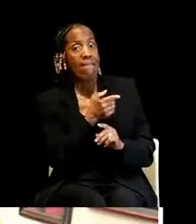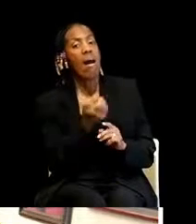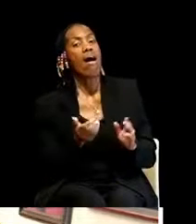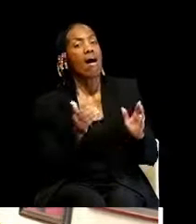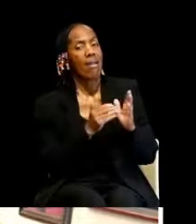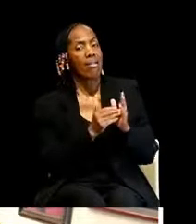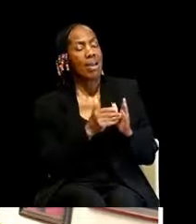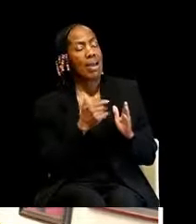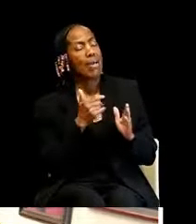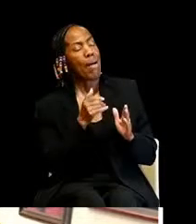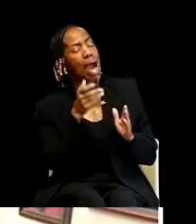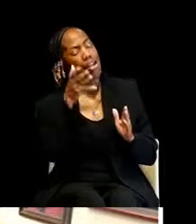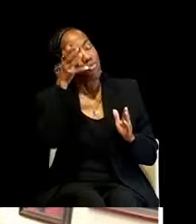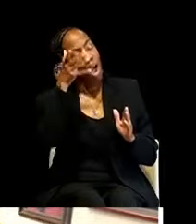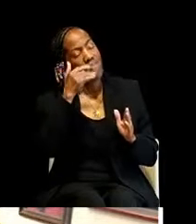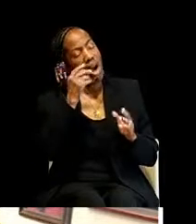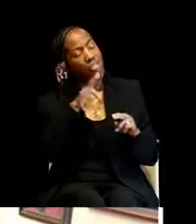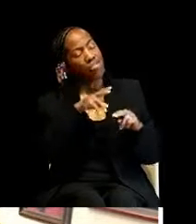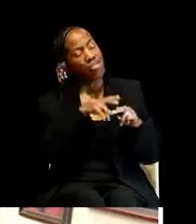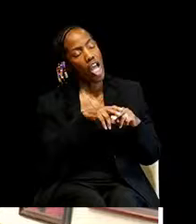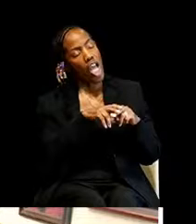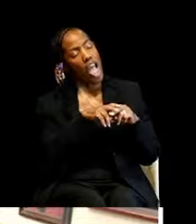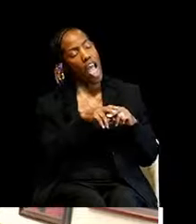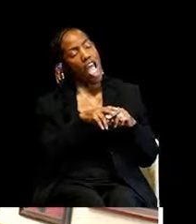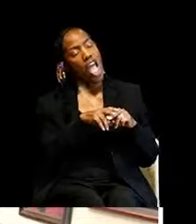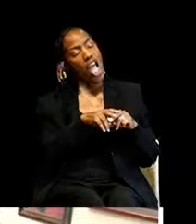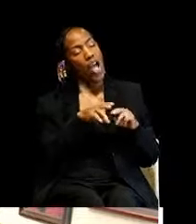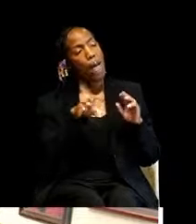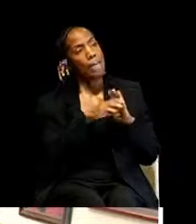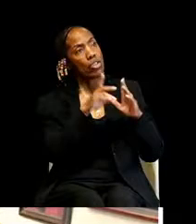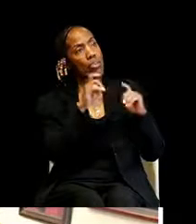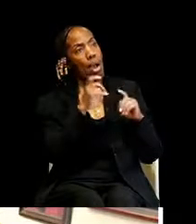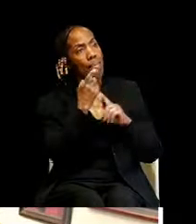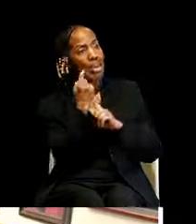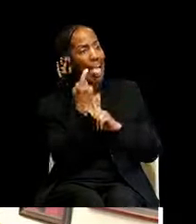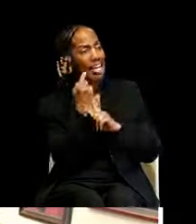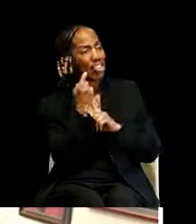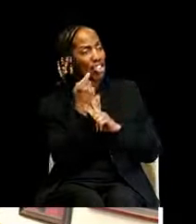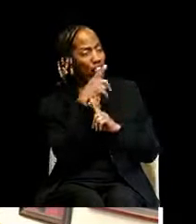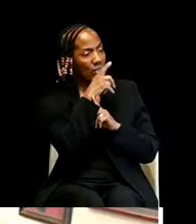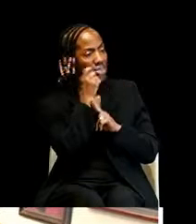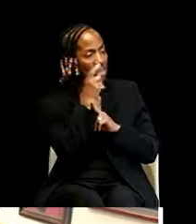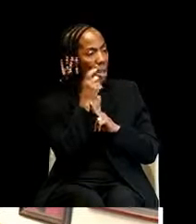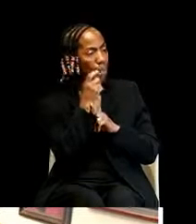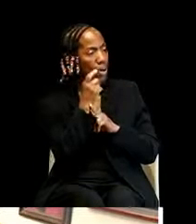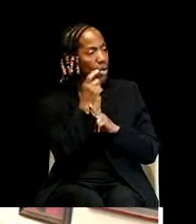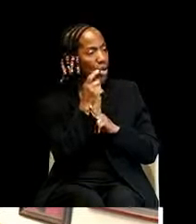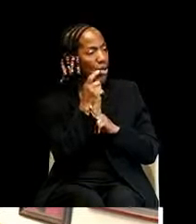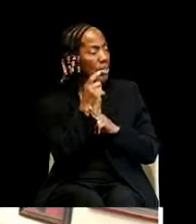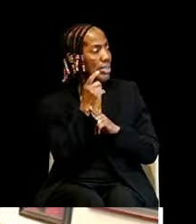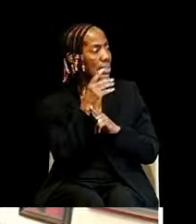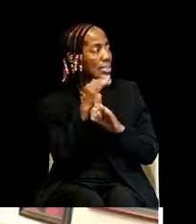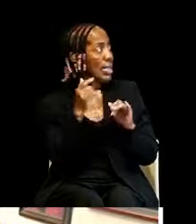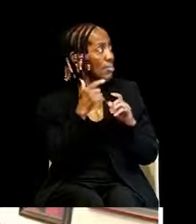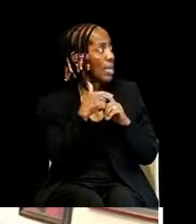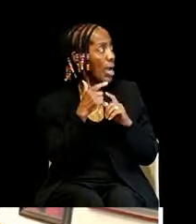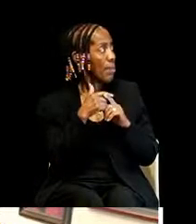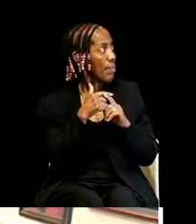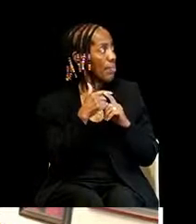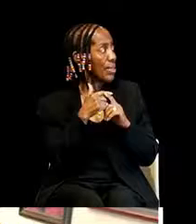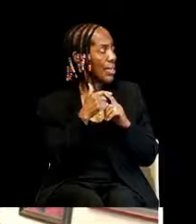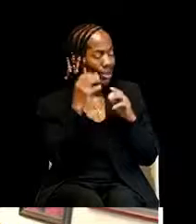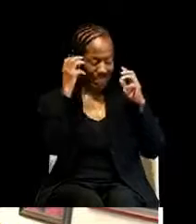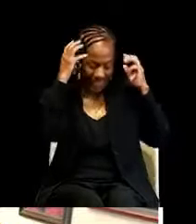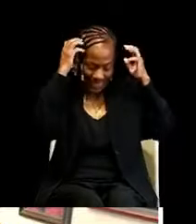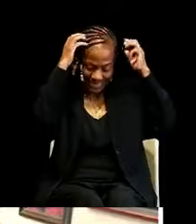again him in a recliner chair. This picture was taken last year summer. As I was playing and scratching in his